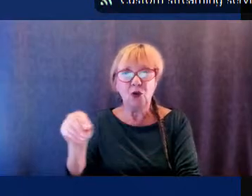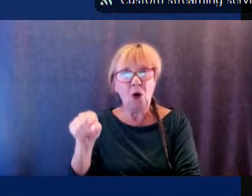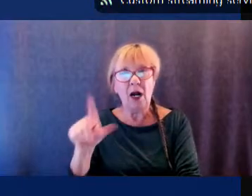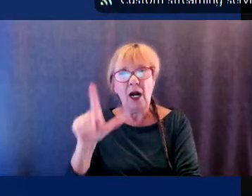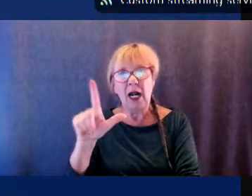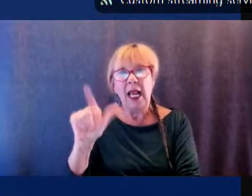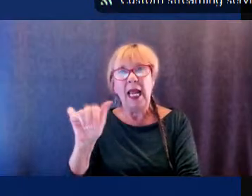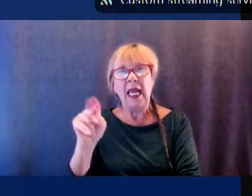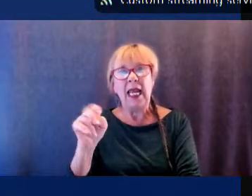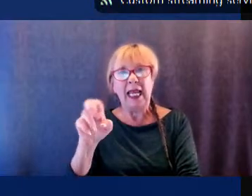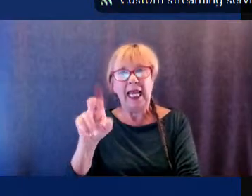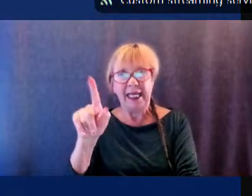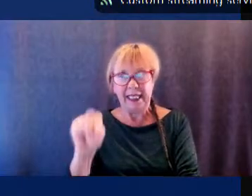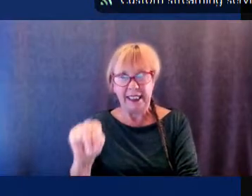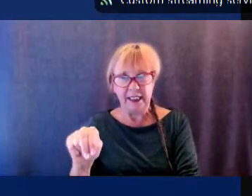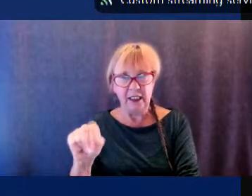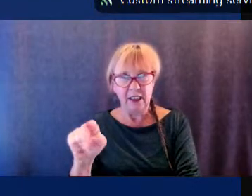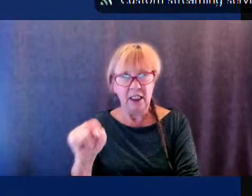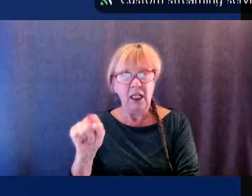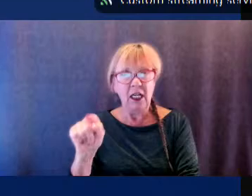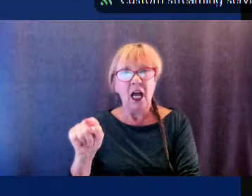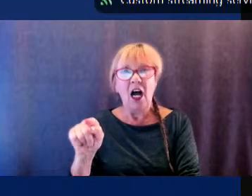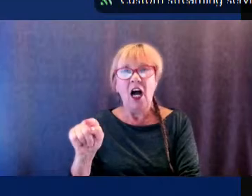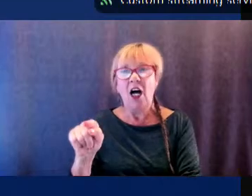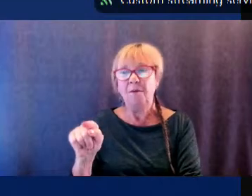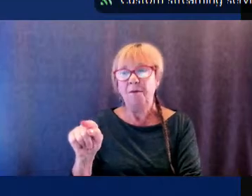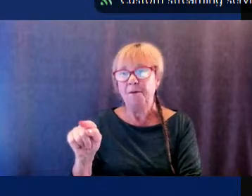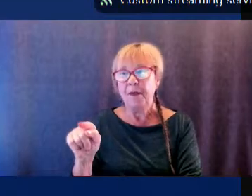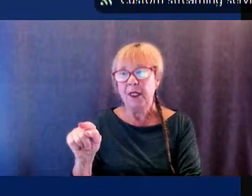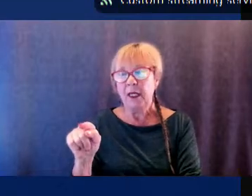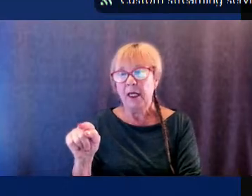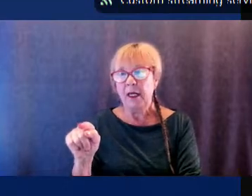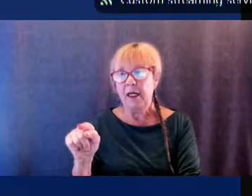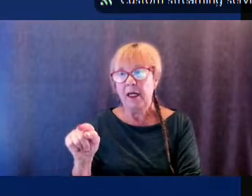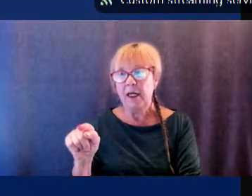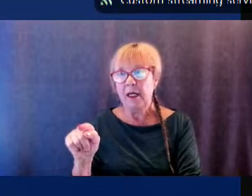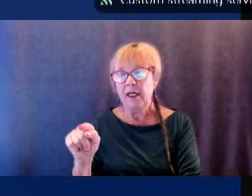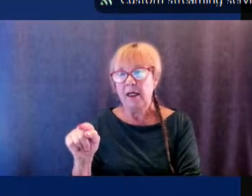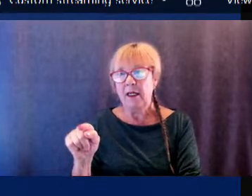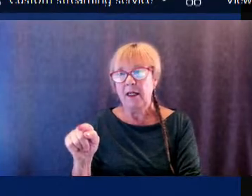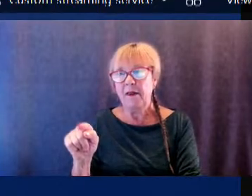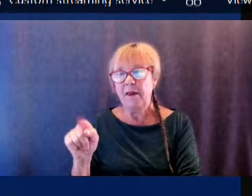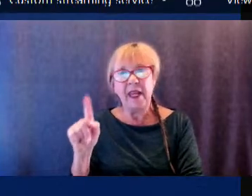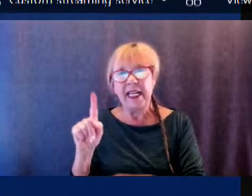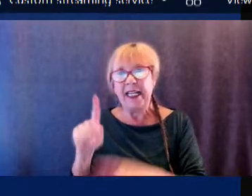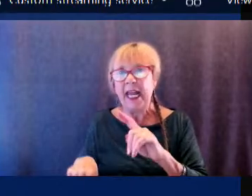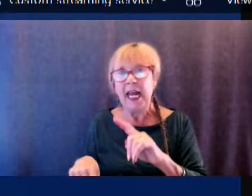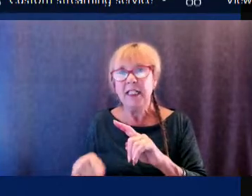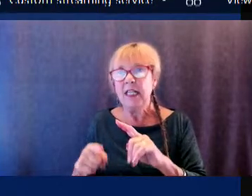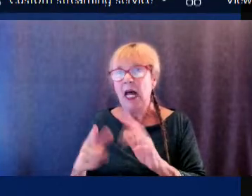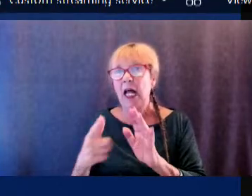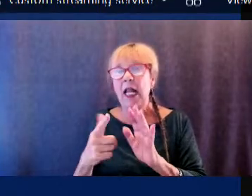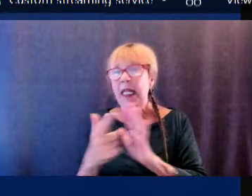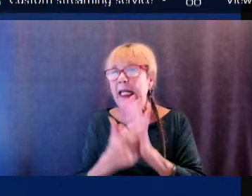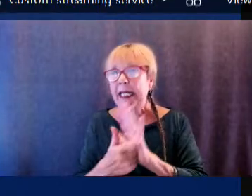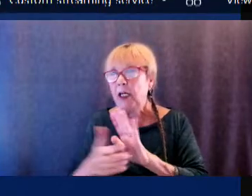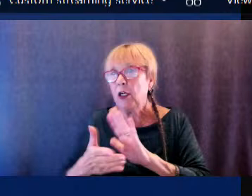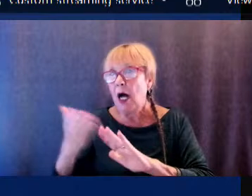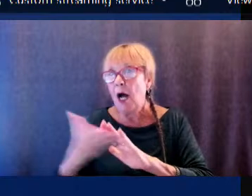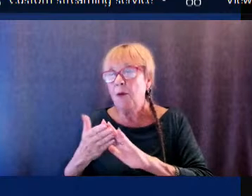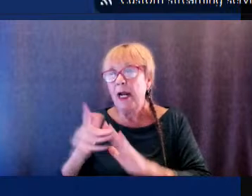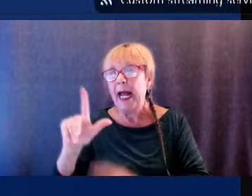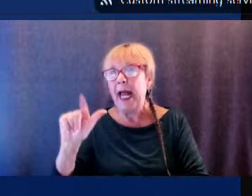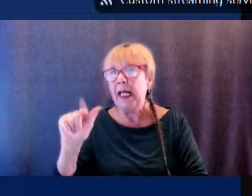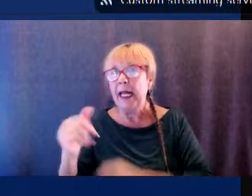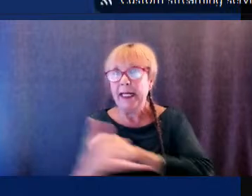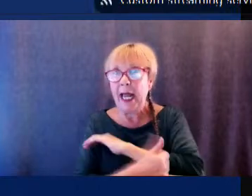There's cannabis stores are not cannot legally operate in LA County, in the county area of Altadena. So we